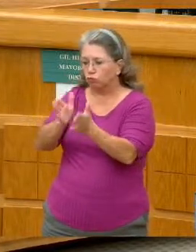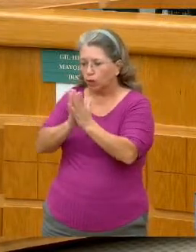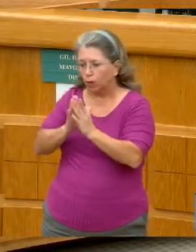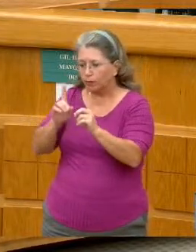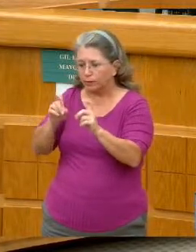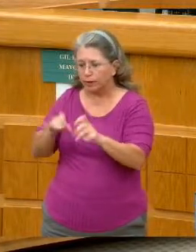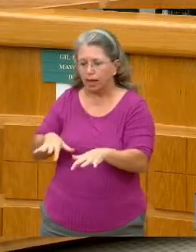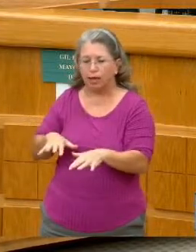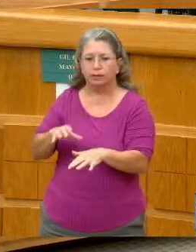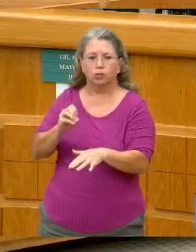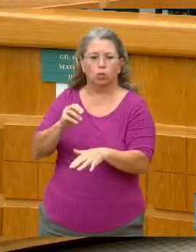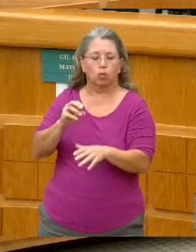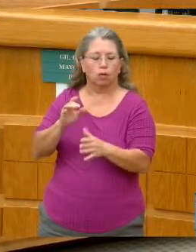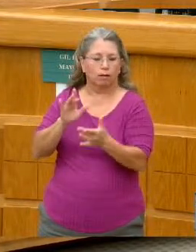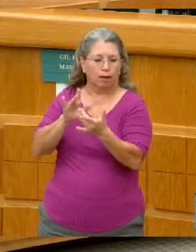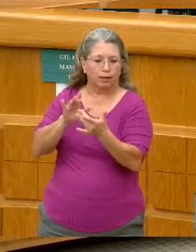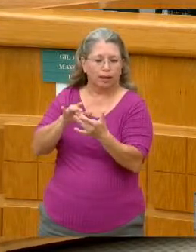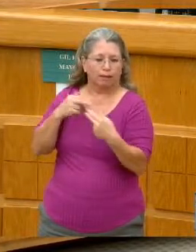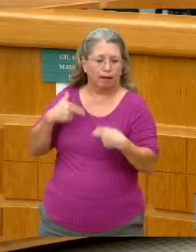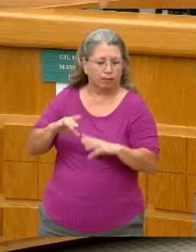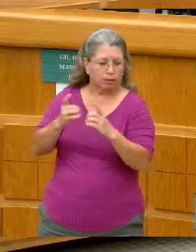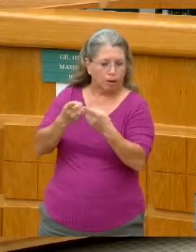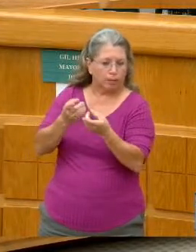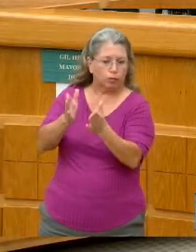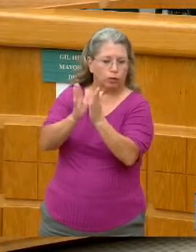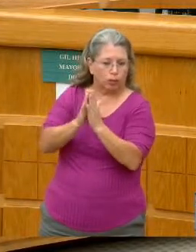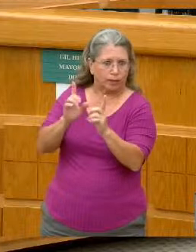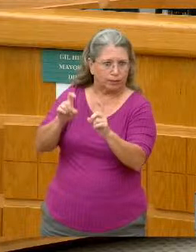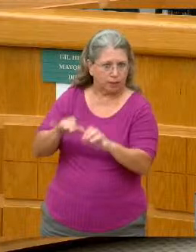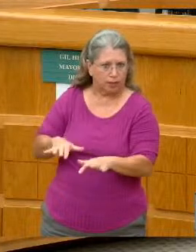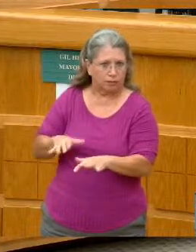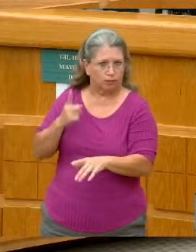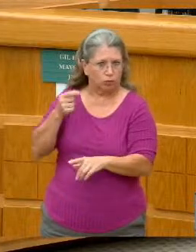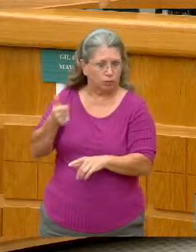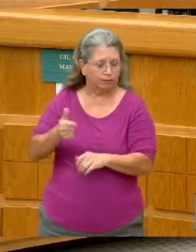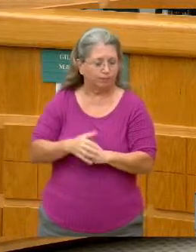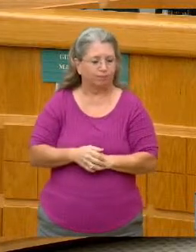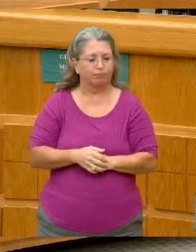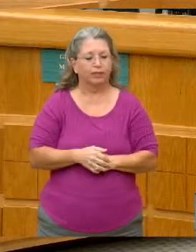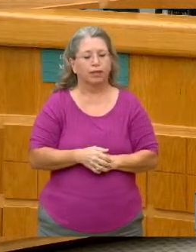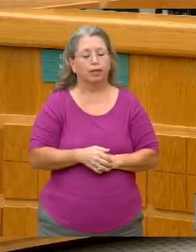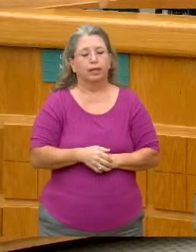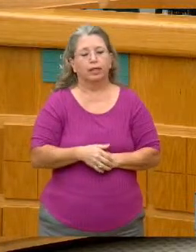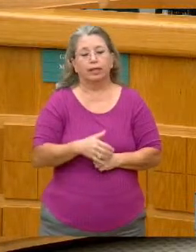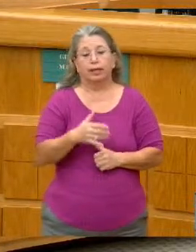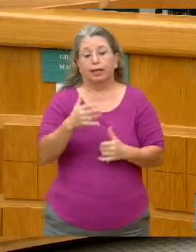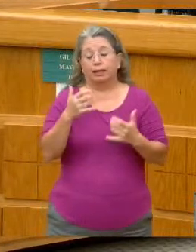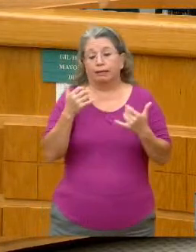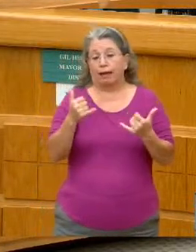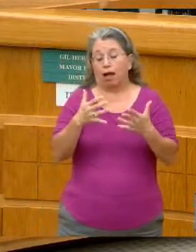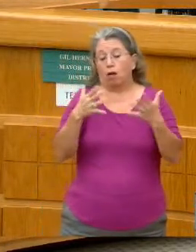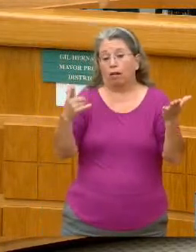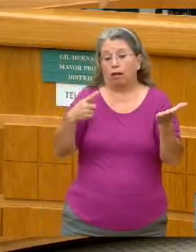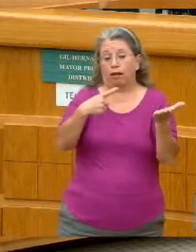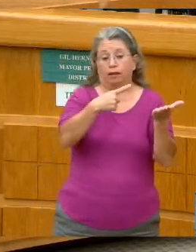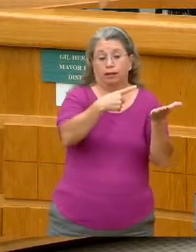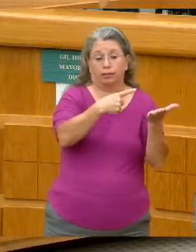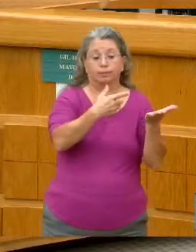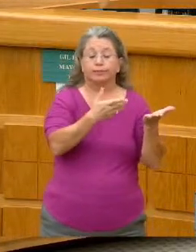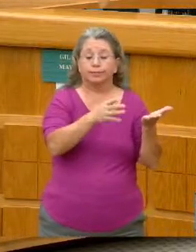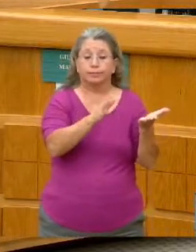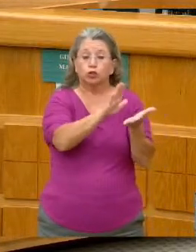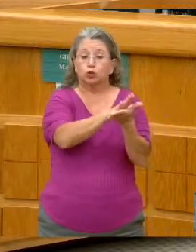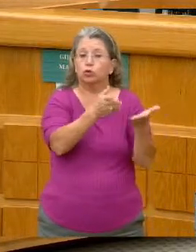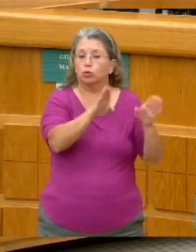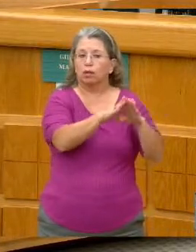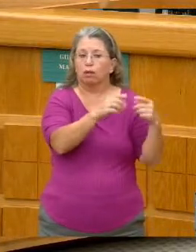School closures are something that have been in place, and now it seems as the school year starts up, there's some debate about what's going to happen